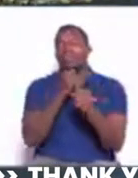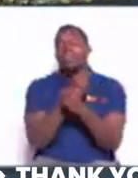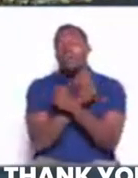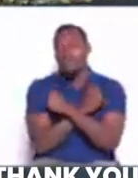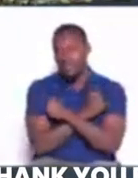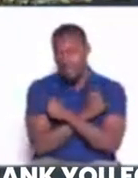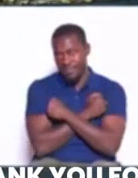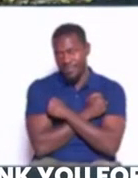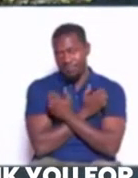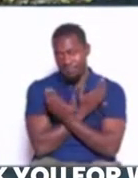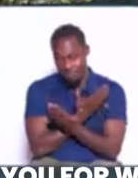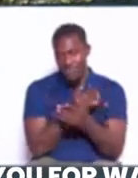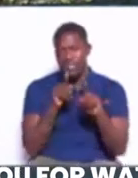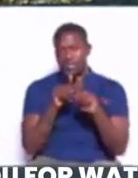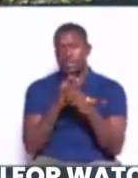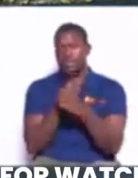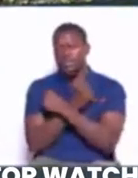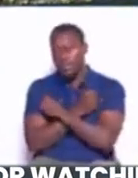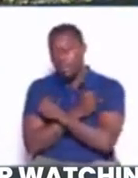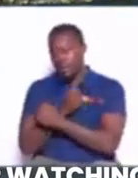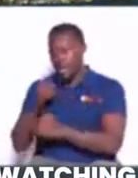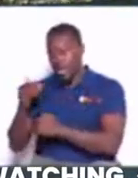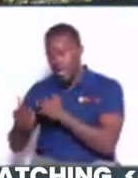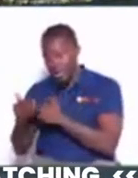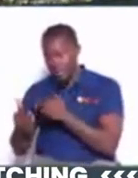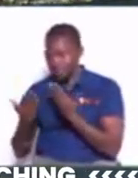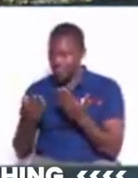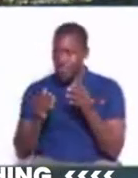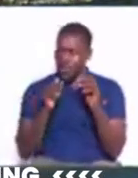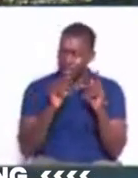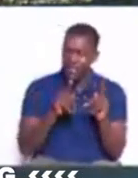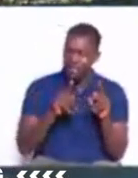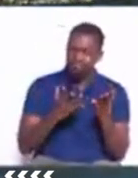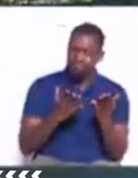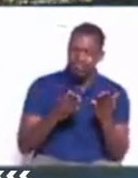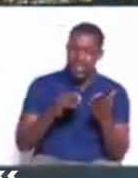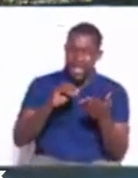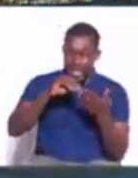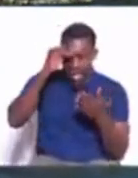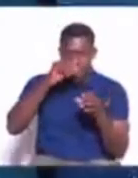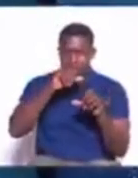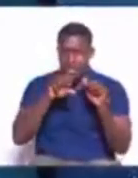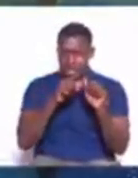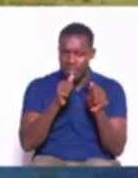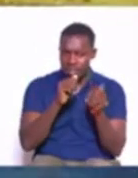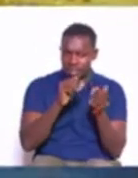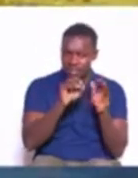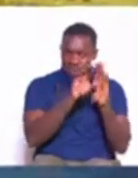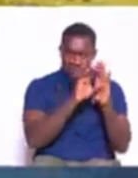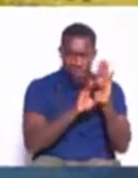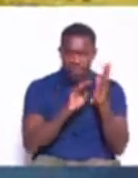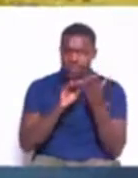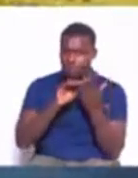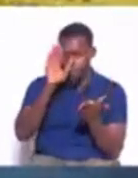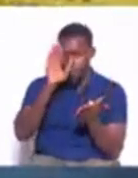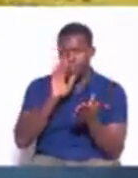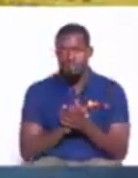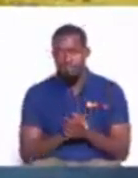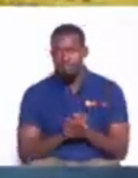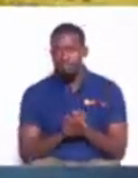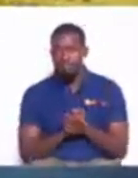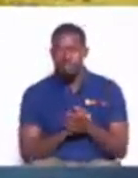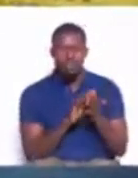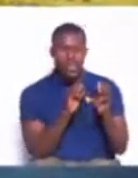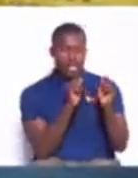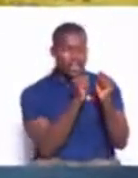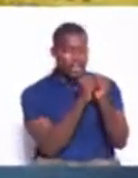your fellow man. Let's look at those commandments a little more deeply tonight. Are those